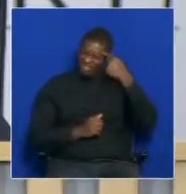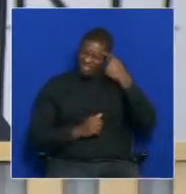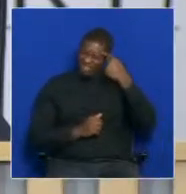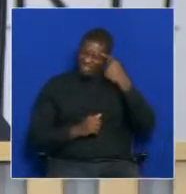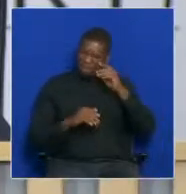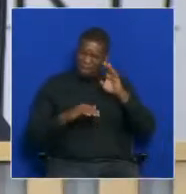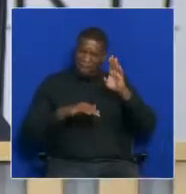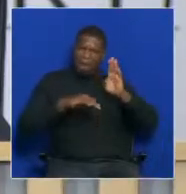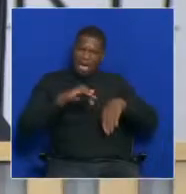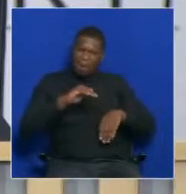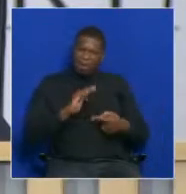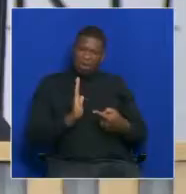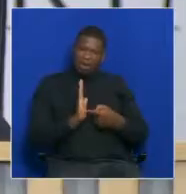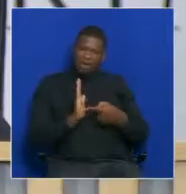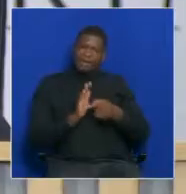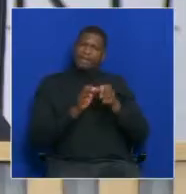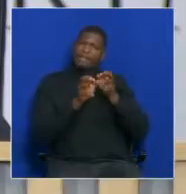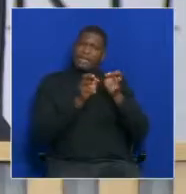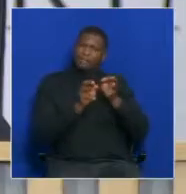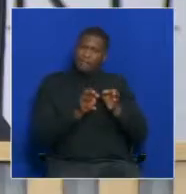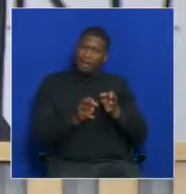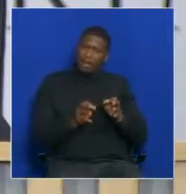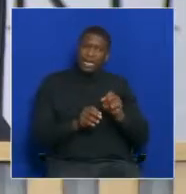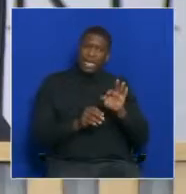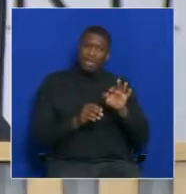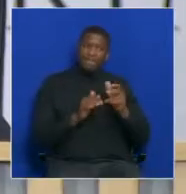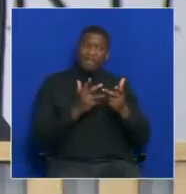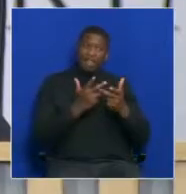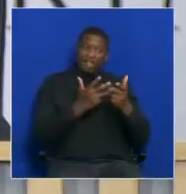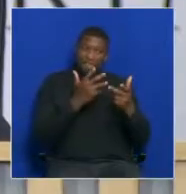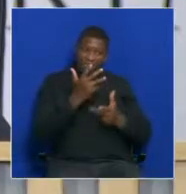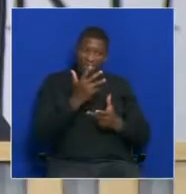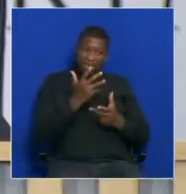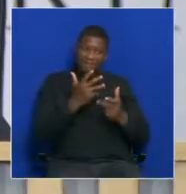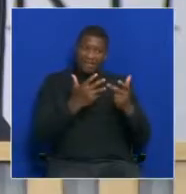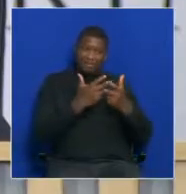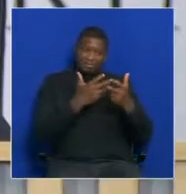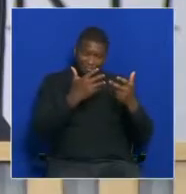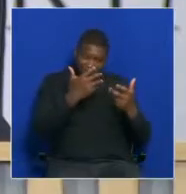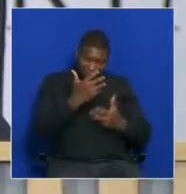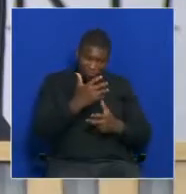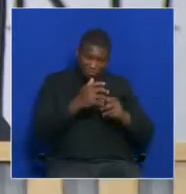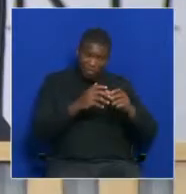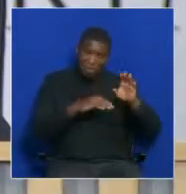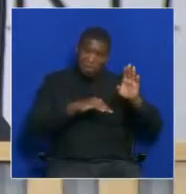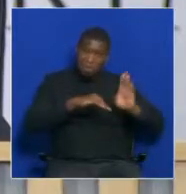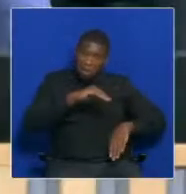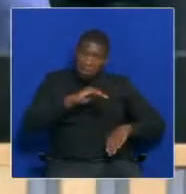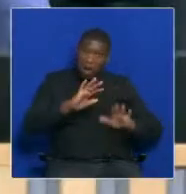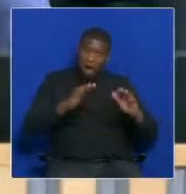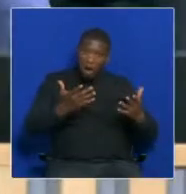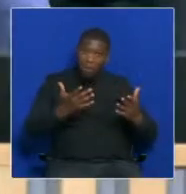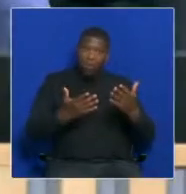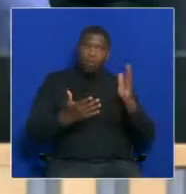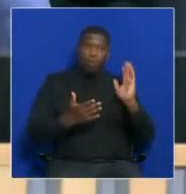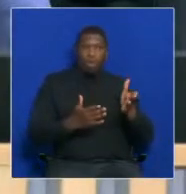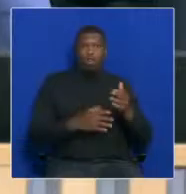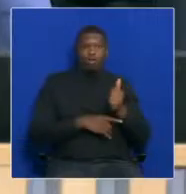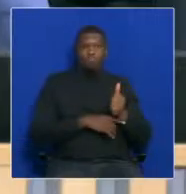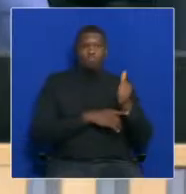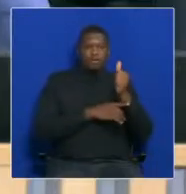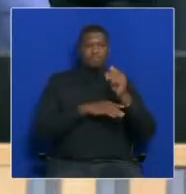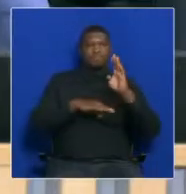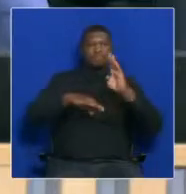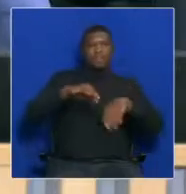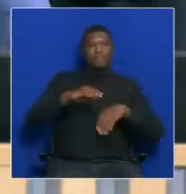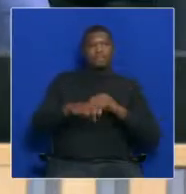that failure to comply may lead to a disciplinary process. But the ID can discipline herself, so